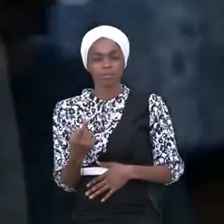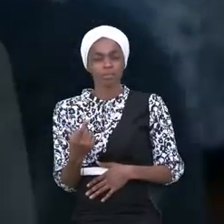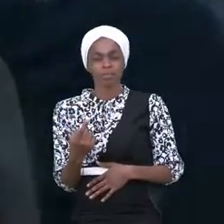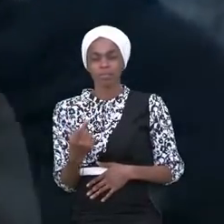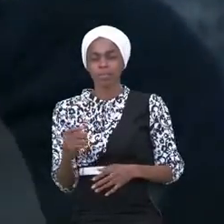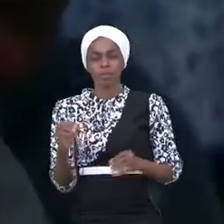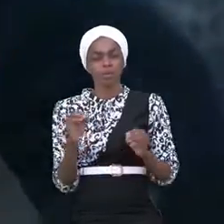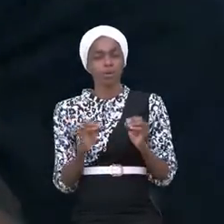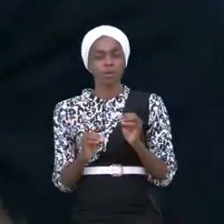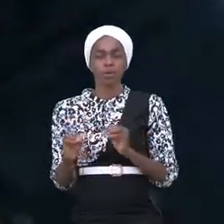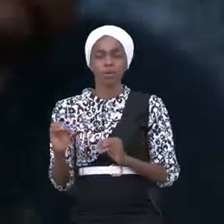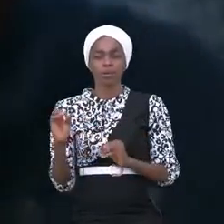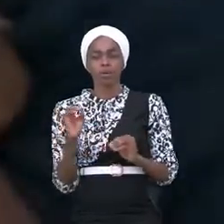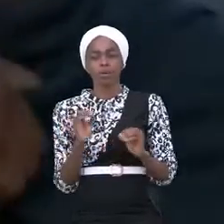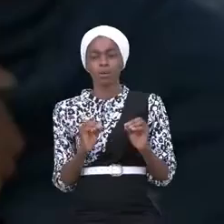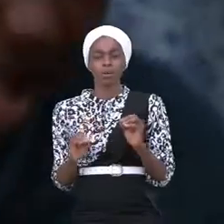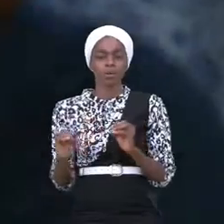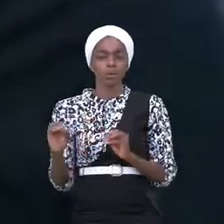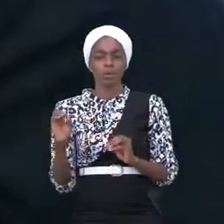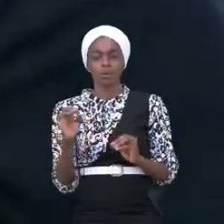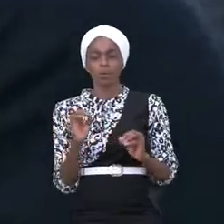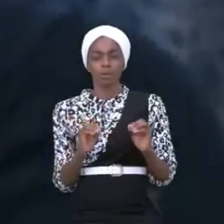Oh, oh, oh.